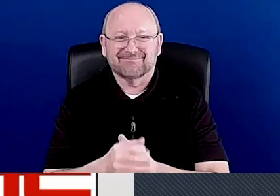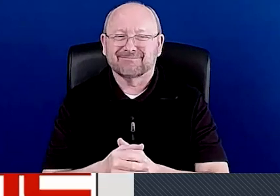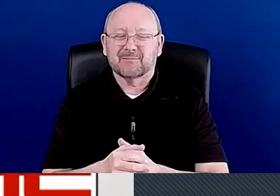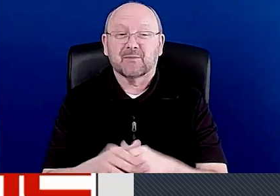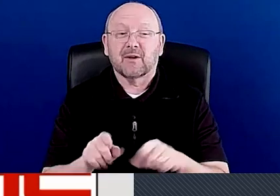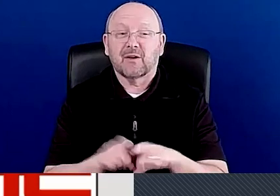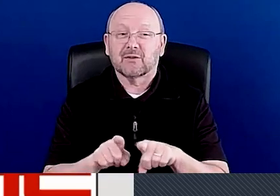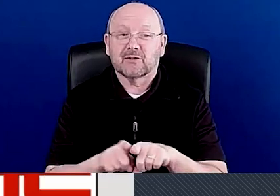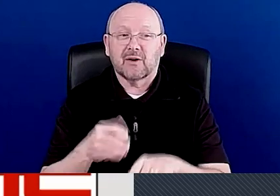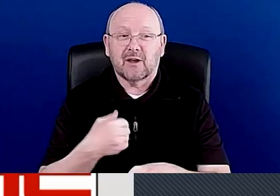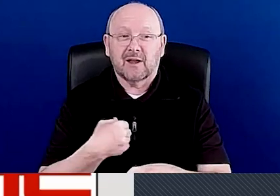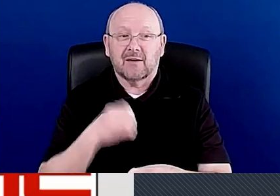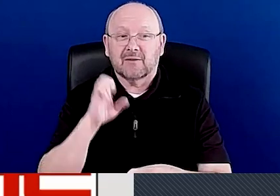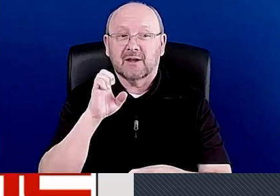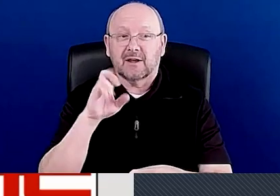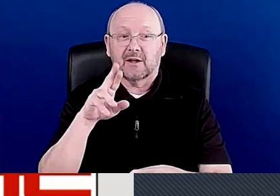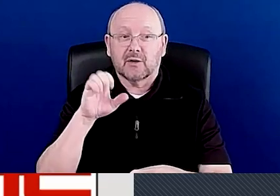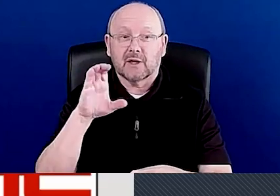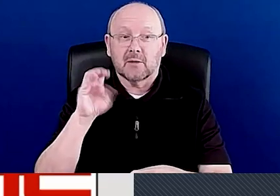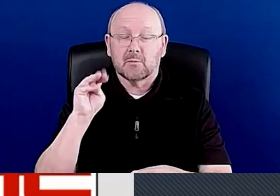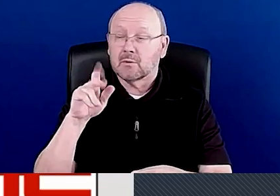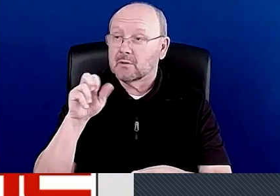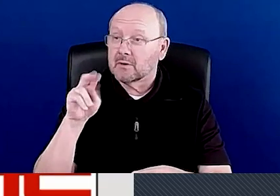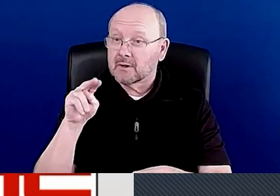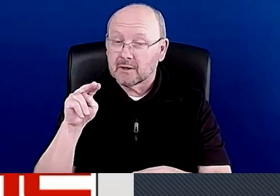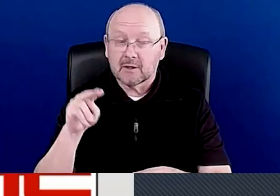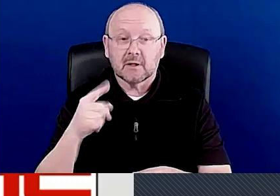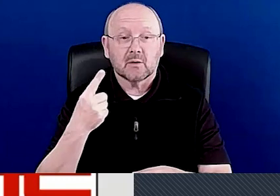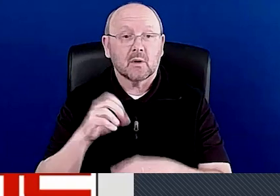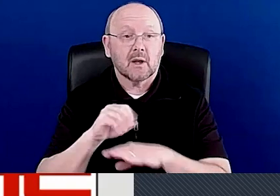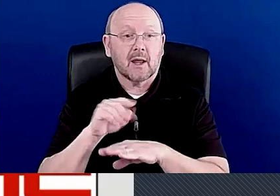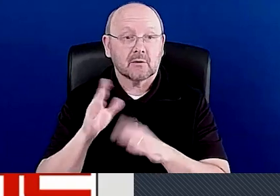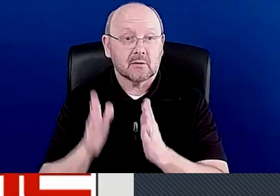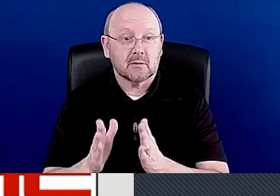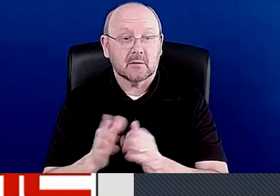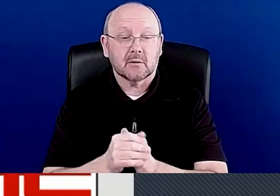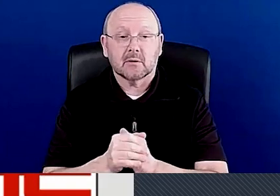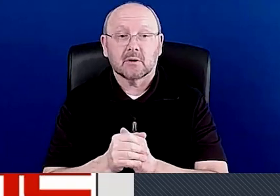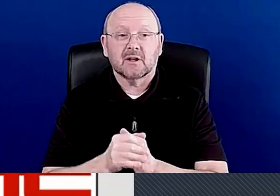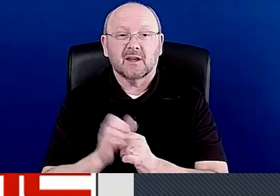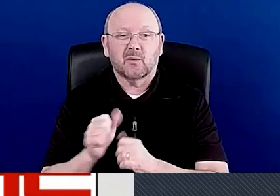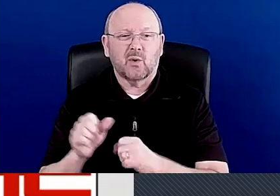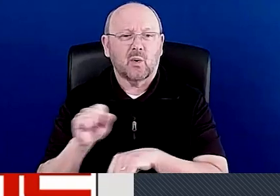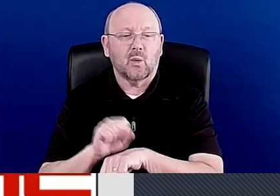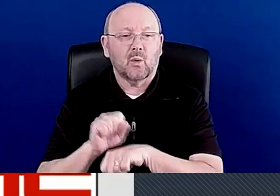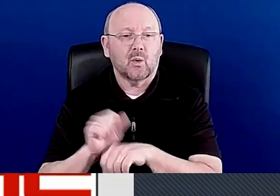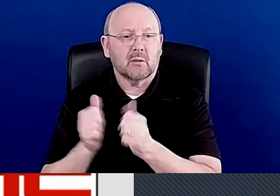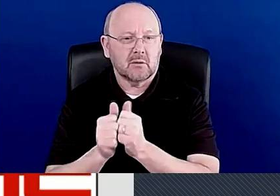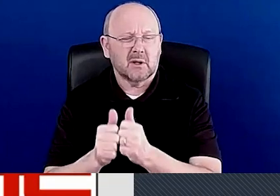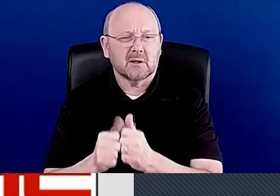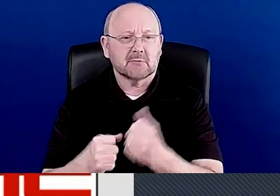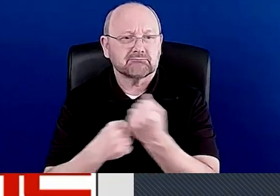is Eric Marin, and he's one of our counselors, and he's going to be tag teaming with me on this